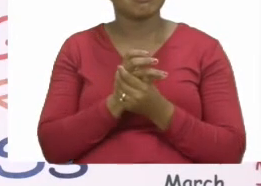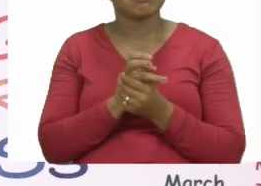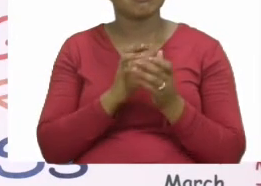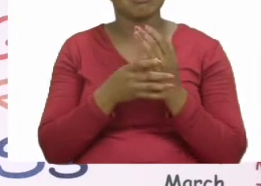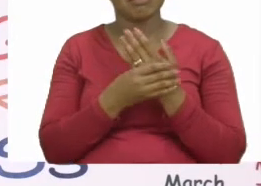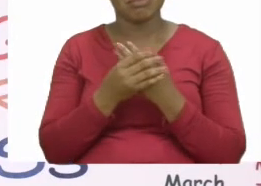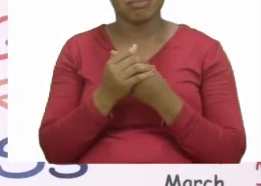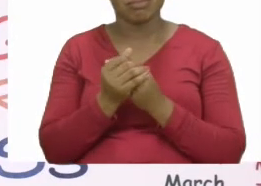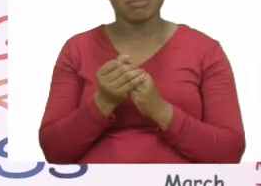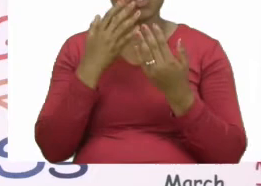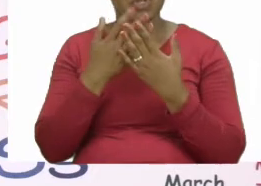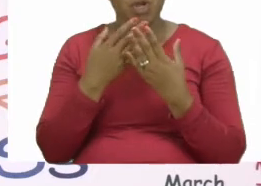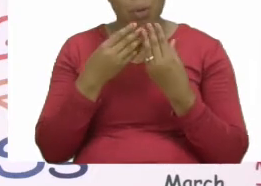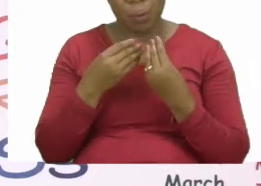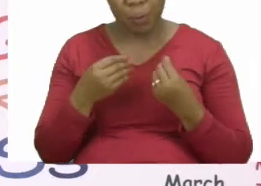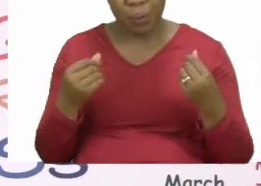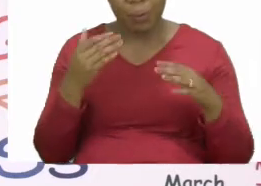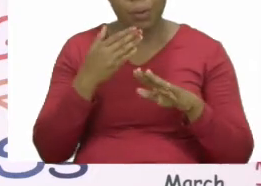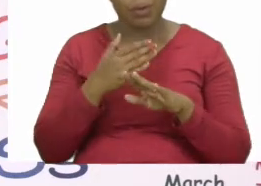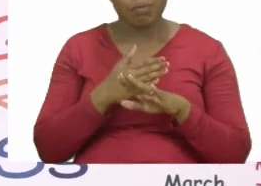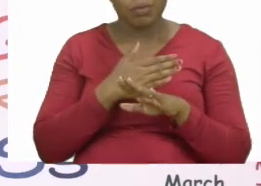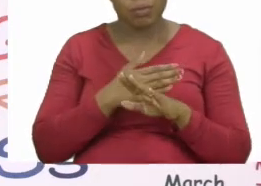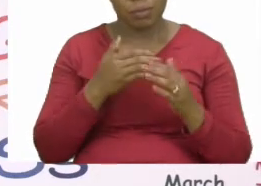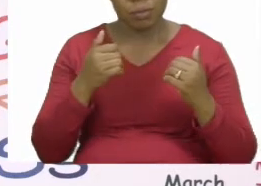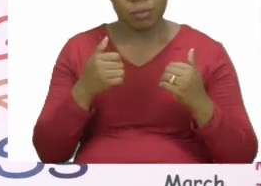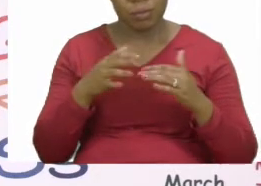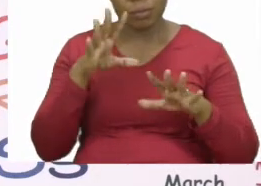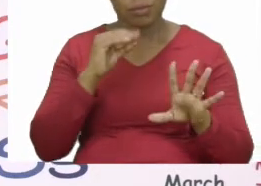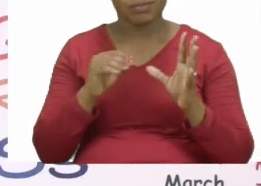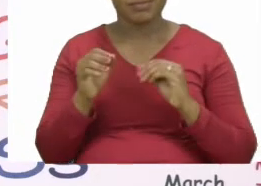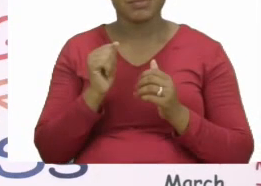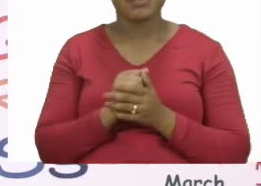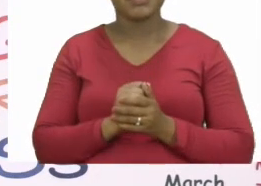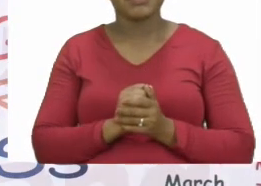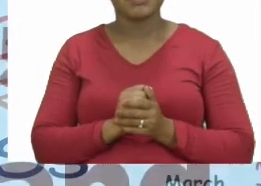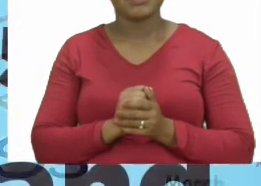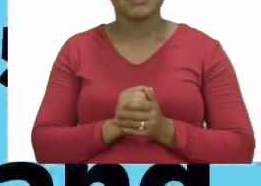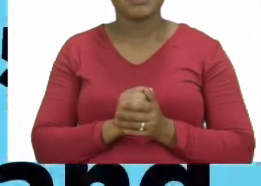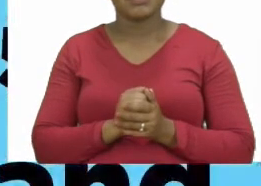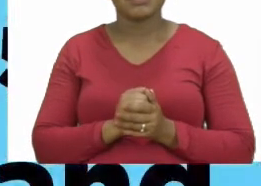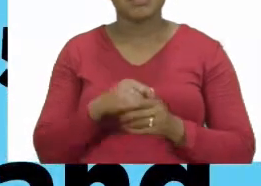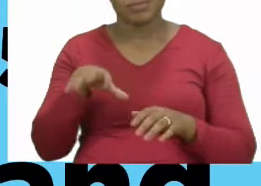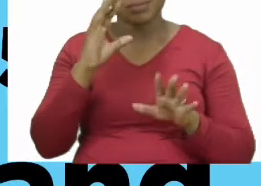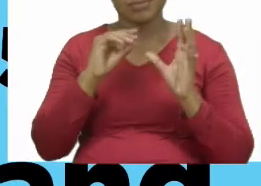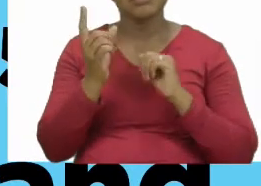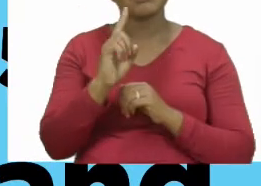hands are dry before you start with your work. Now let's see what we are going to learn about